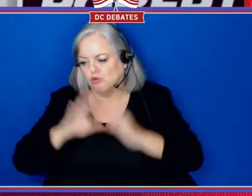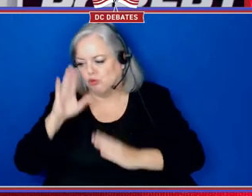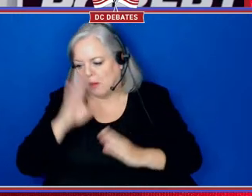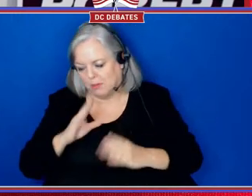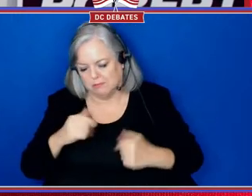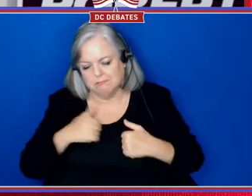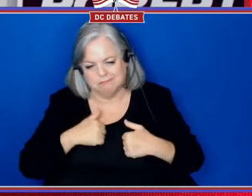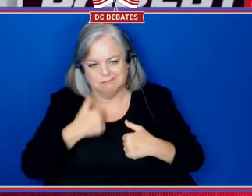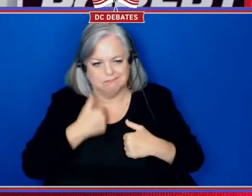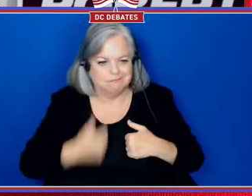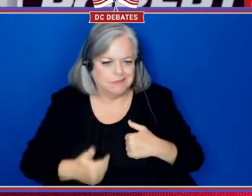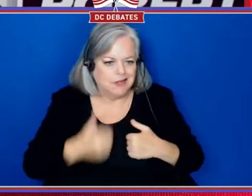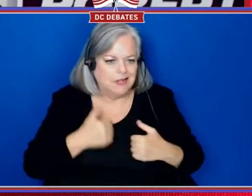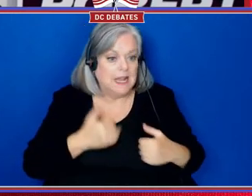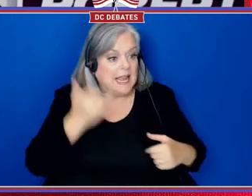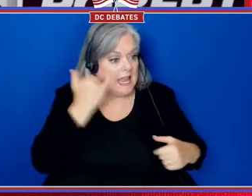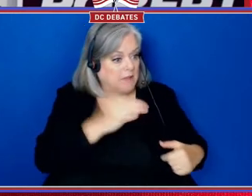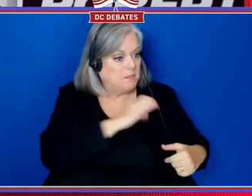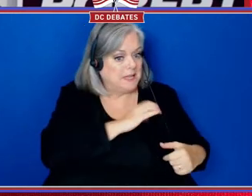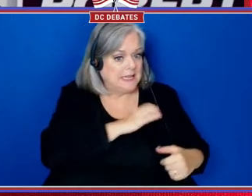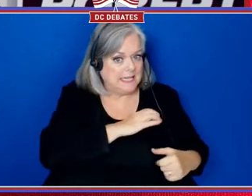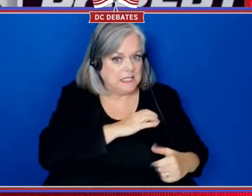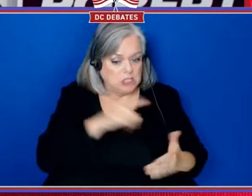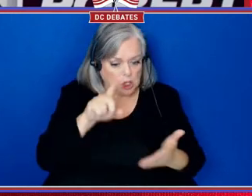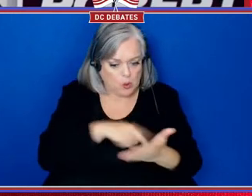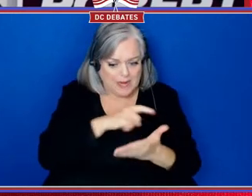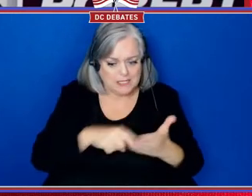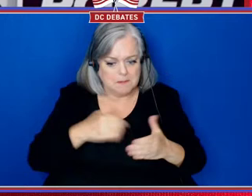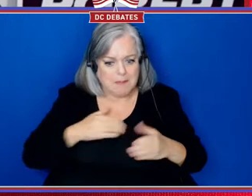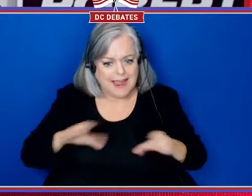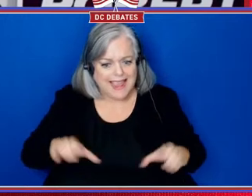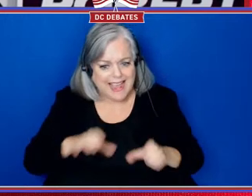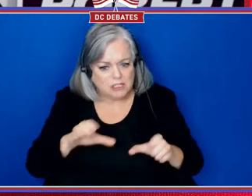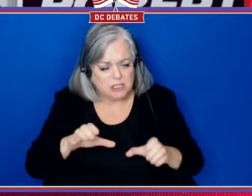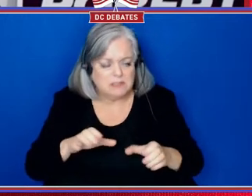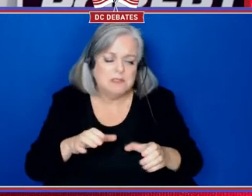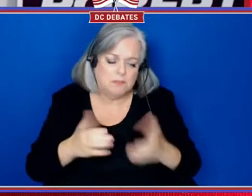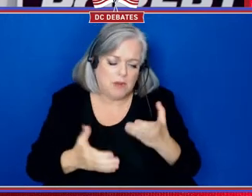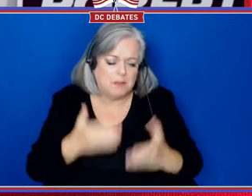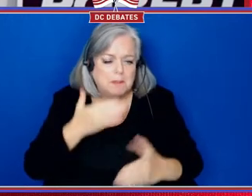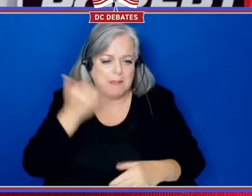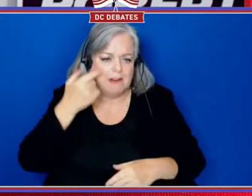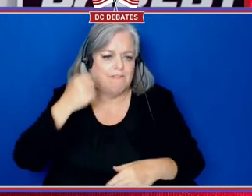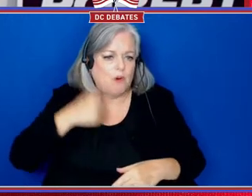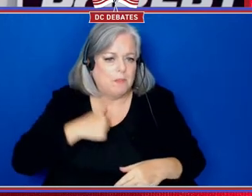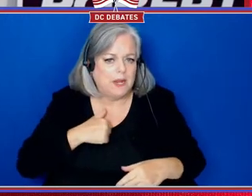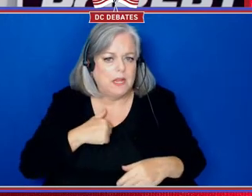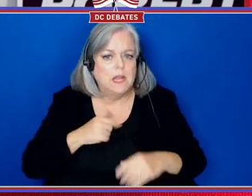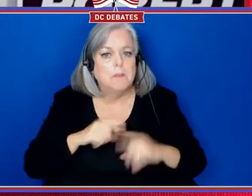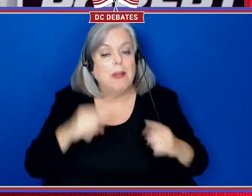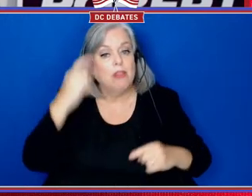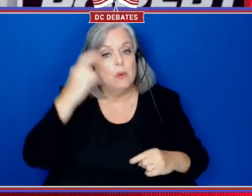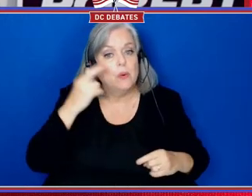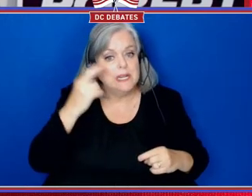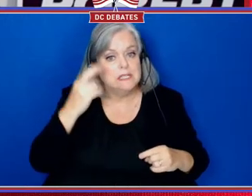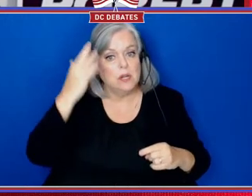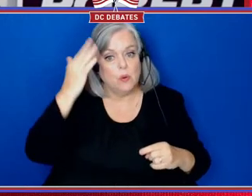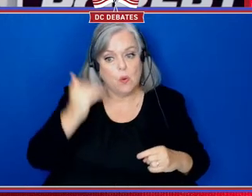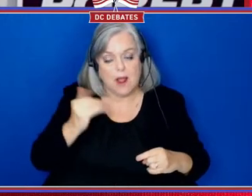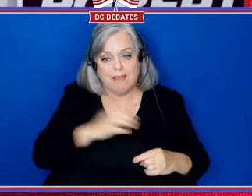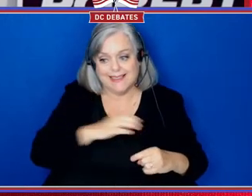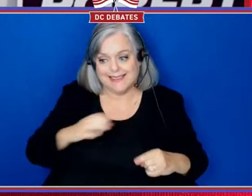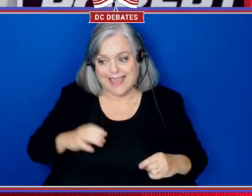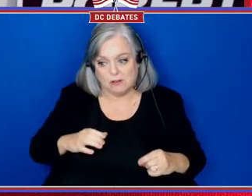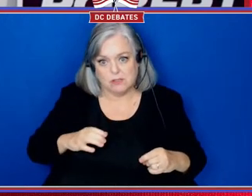up in a better place. The reason the council acted to phase out over time police from schools is because that